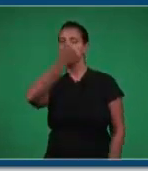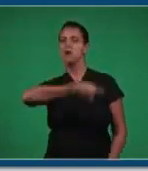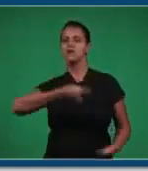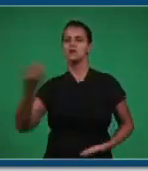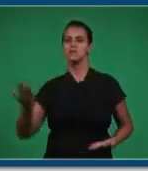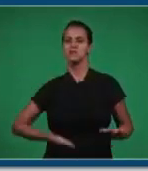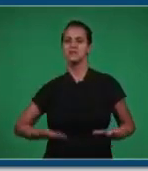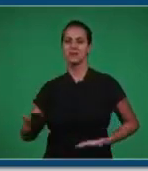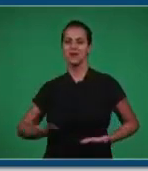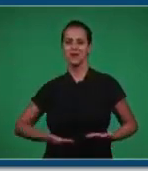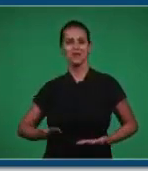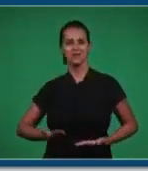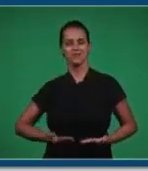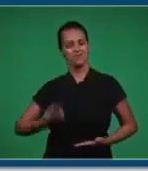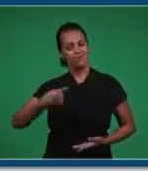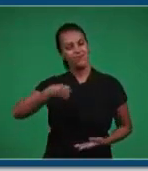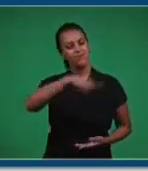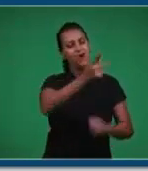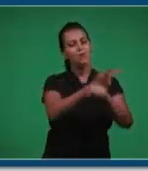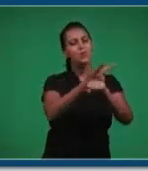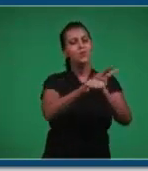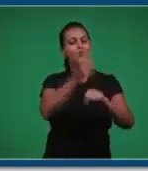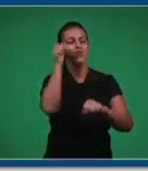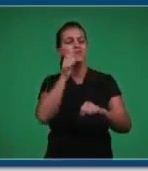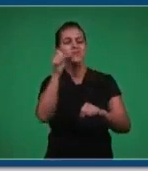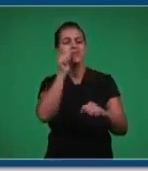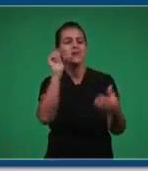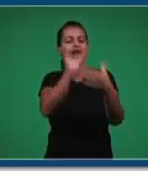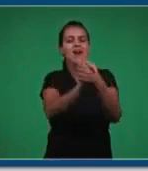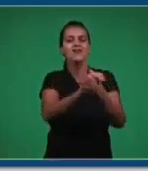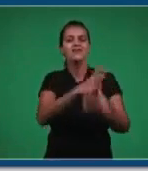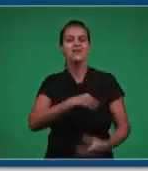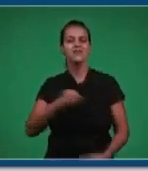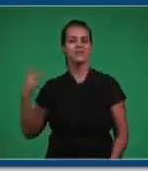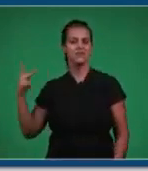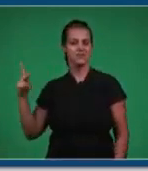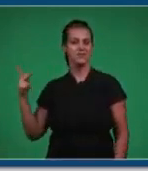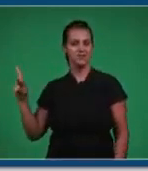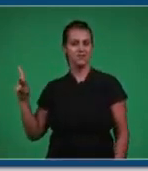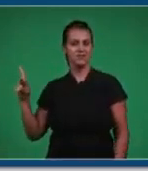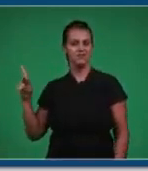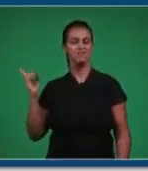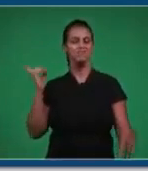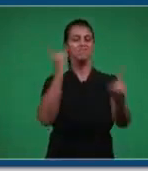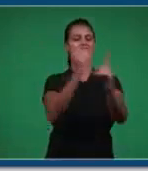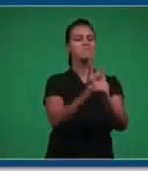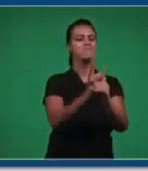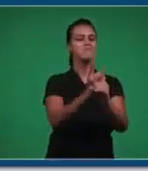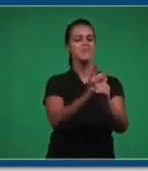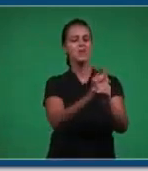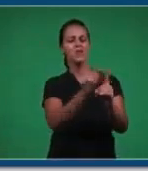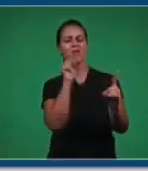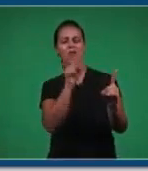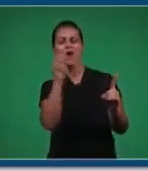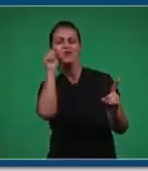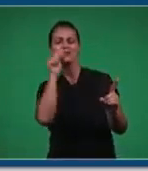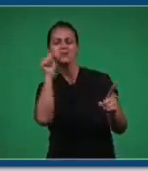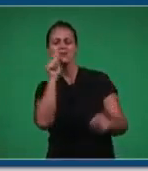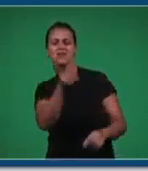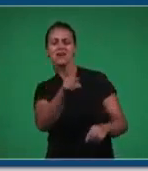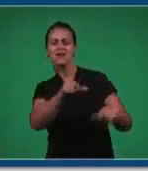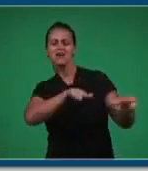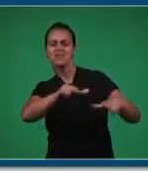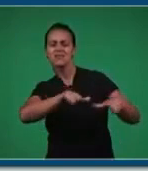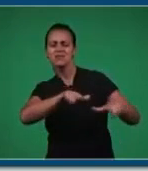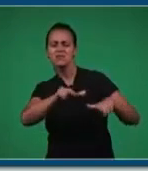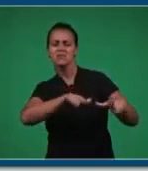his servant to go after a woman that was going to be the wife of his son. And he came and found someone